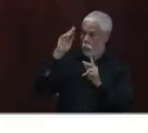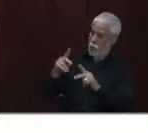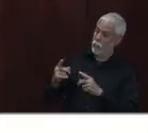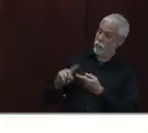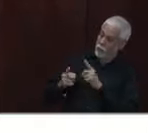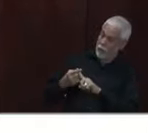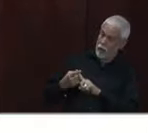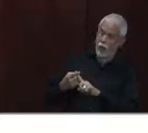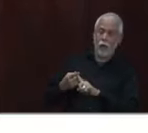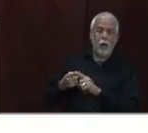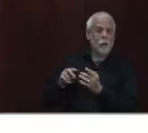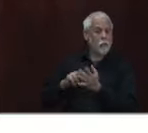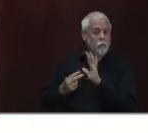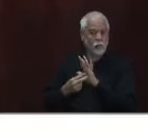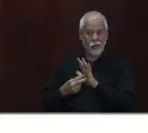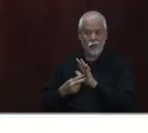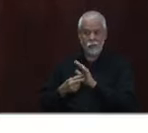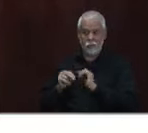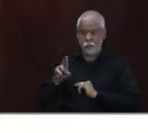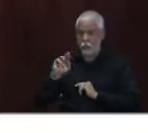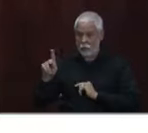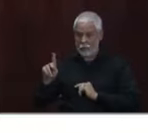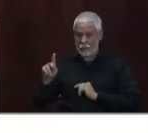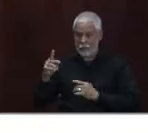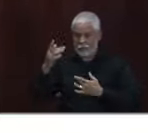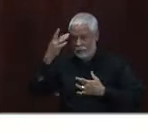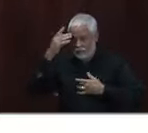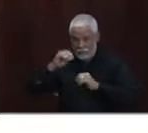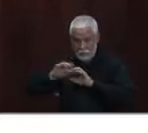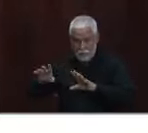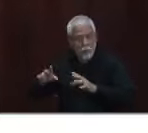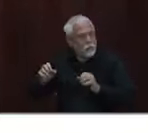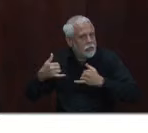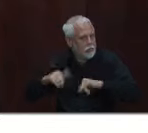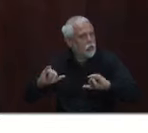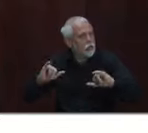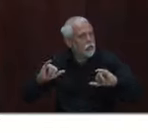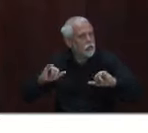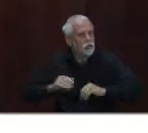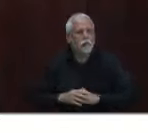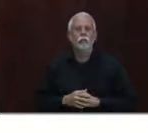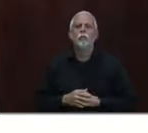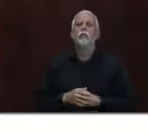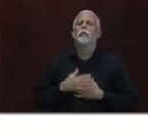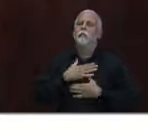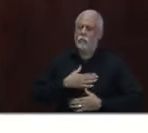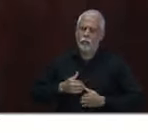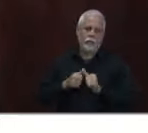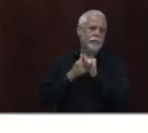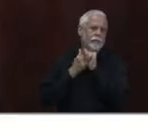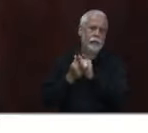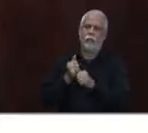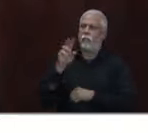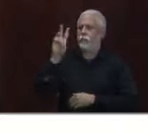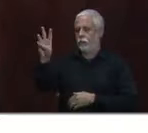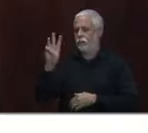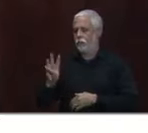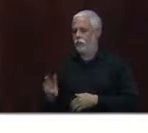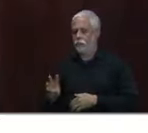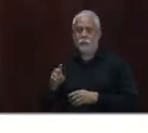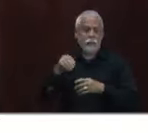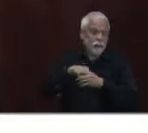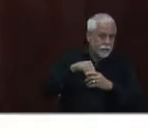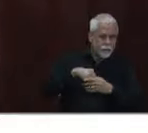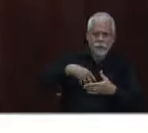someone doesn't mean that you are not at risk at catching or spreading the virus. So please practice the 3 W's, indoors and